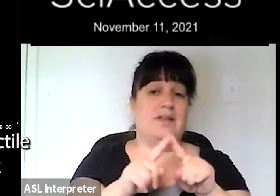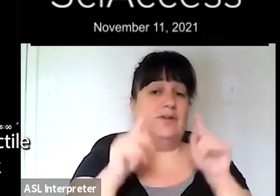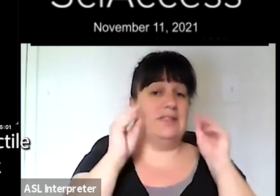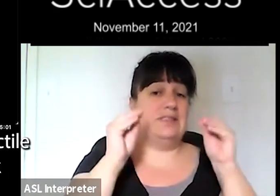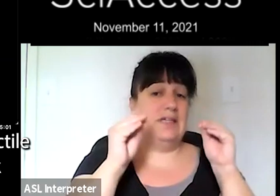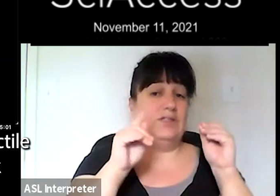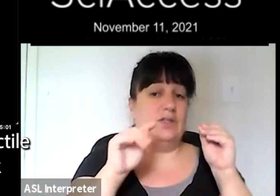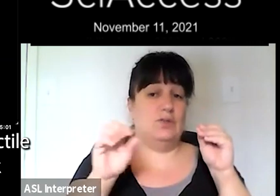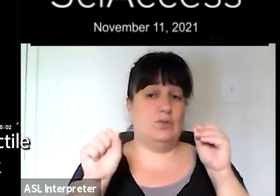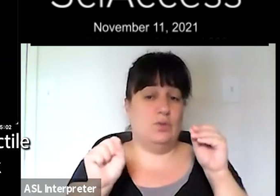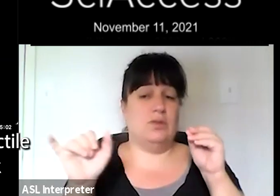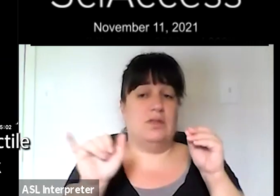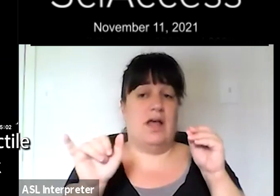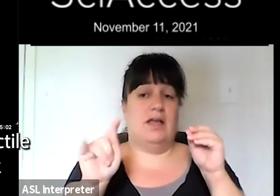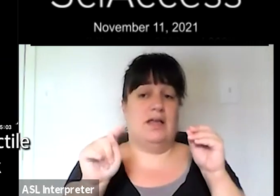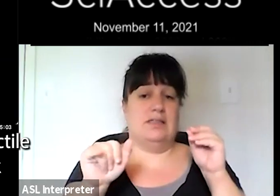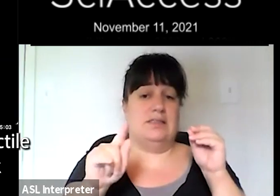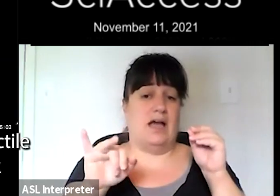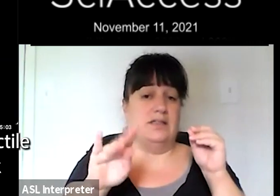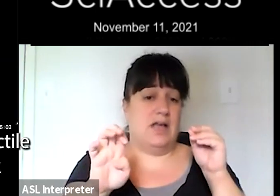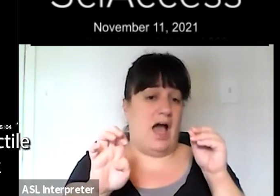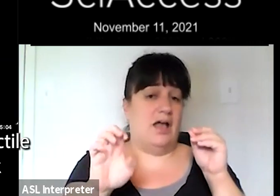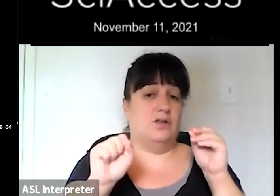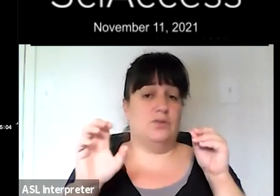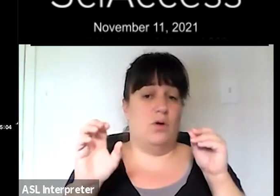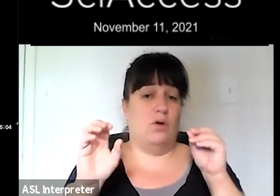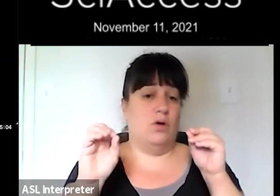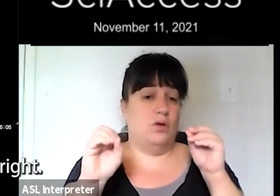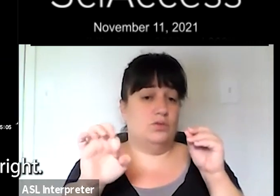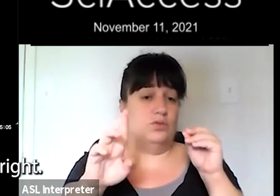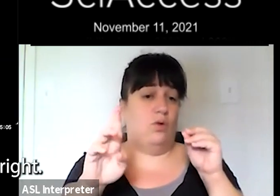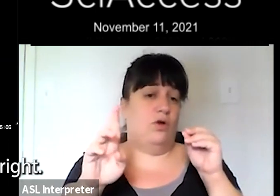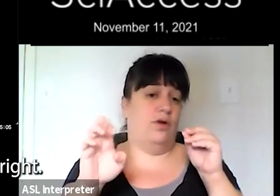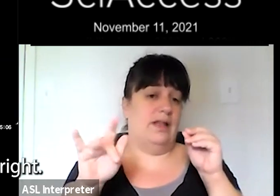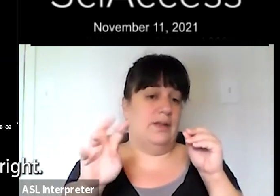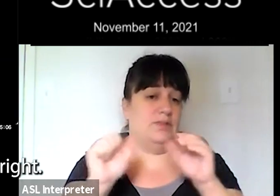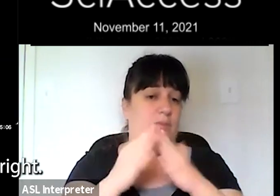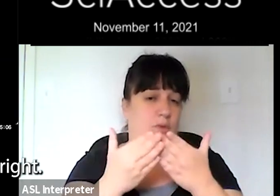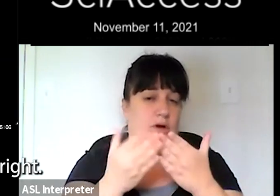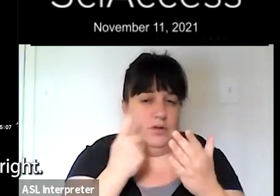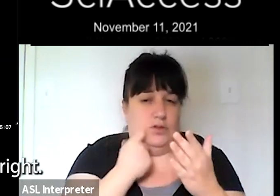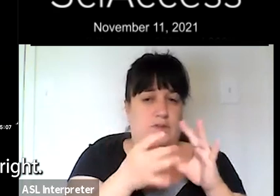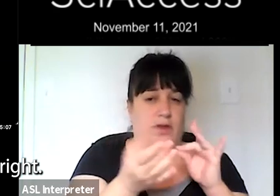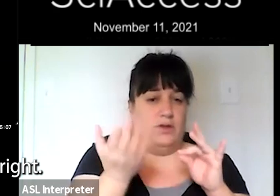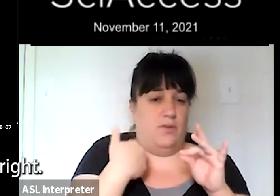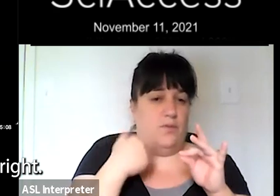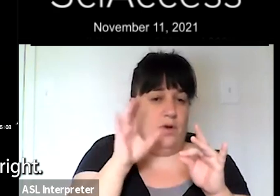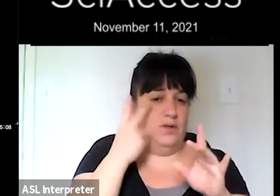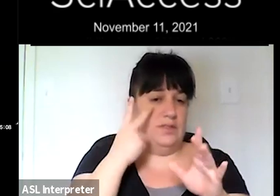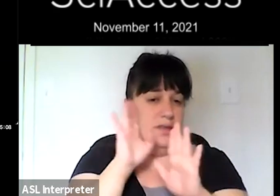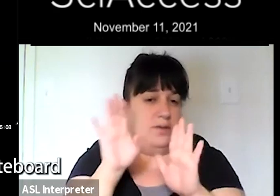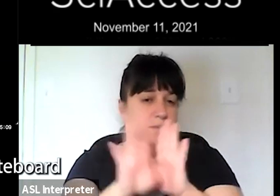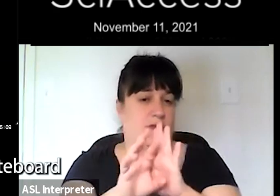us to these workshops, like the tactile Solar Eclipse book that Cass just mentioned. And this is in the picture on the